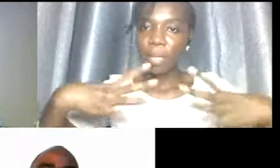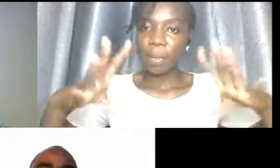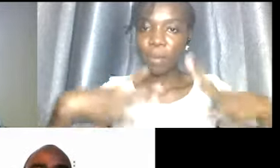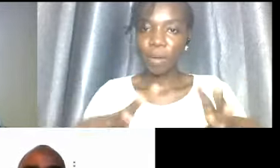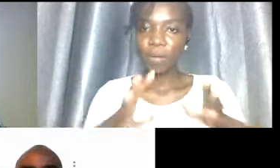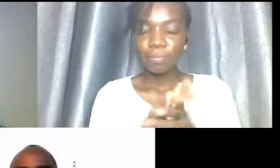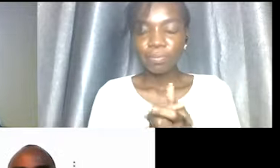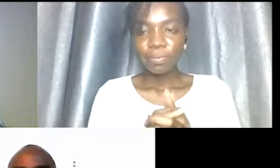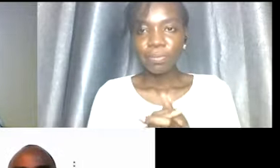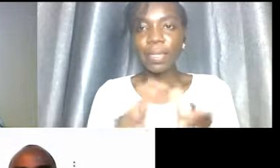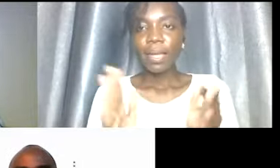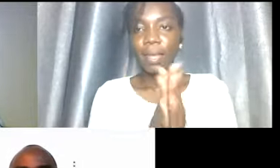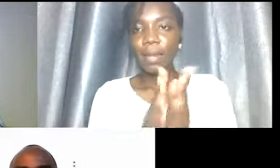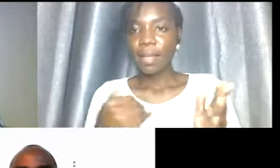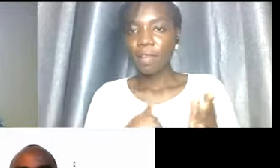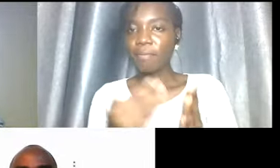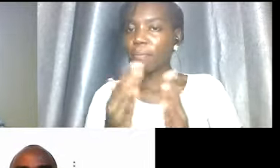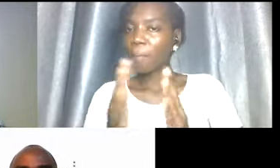servants are customers.